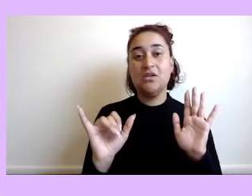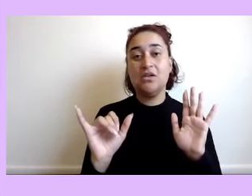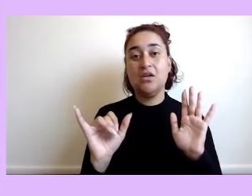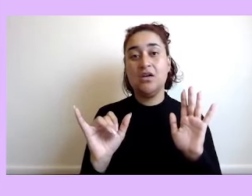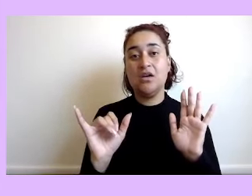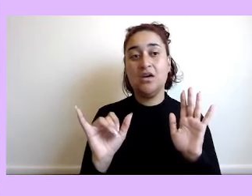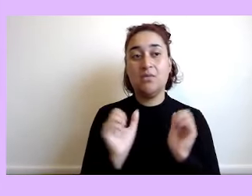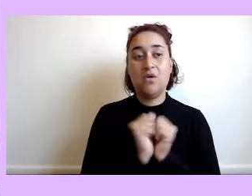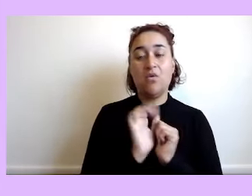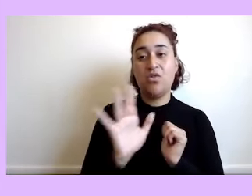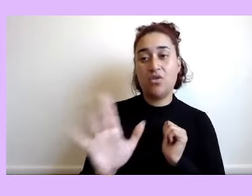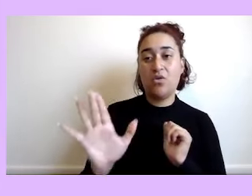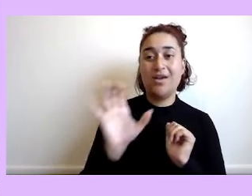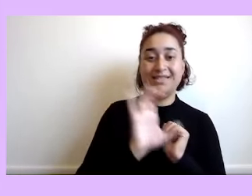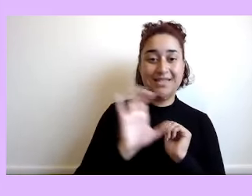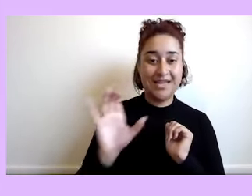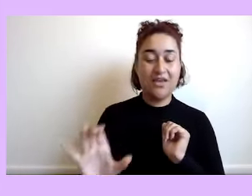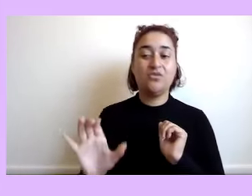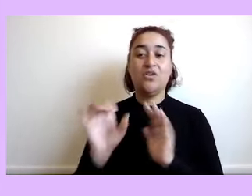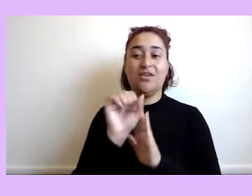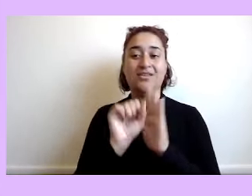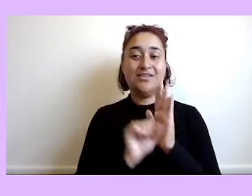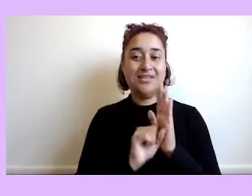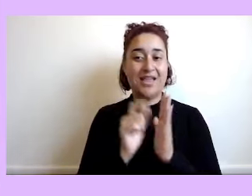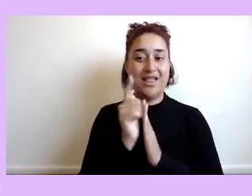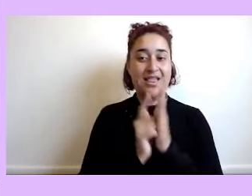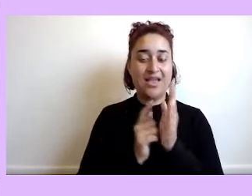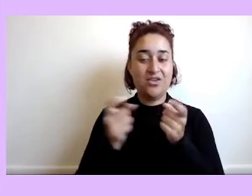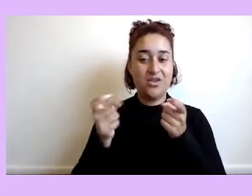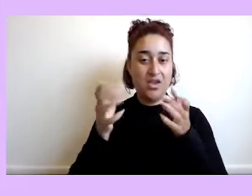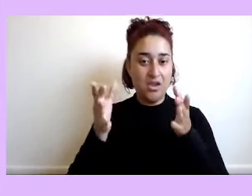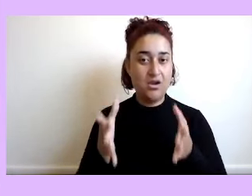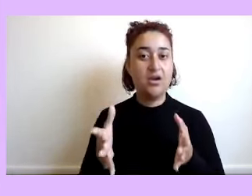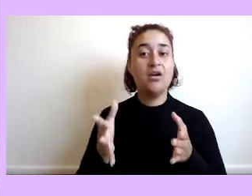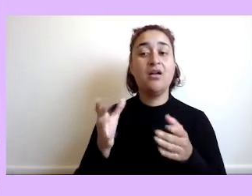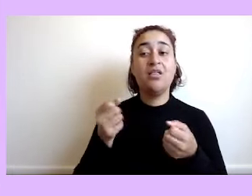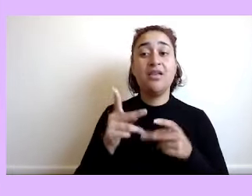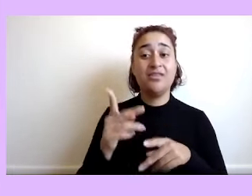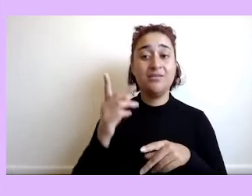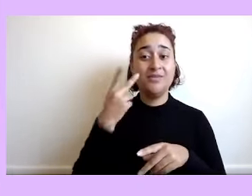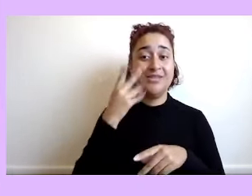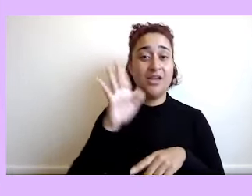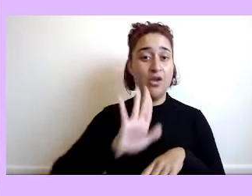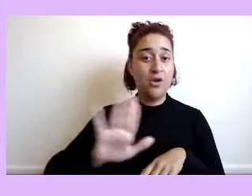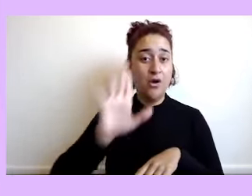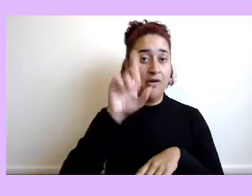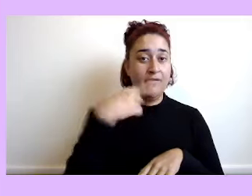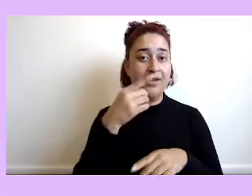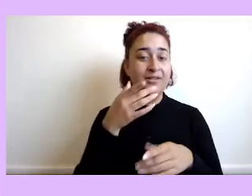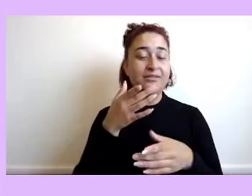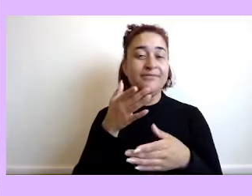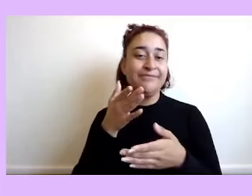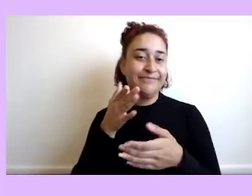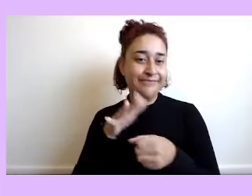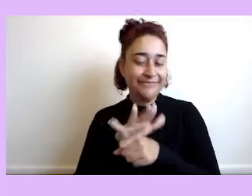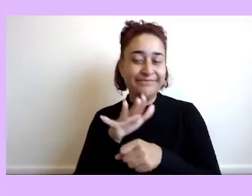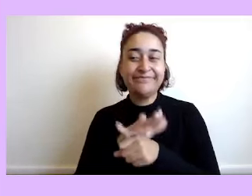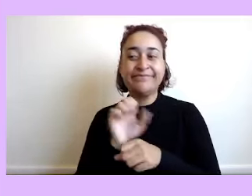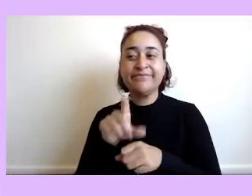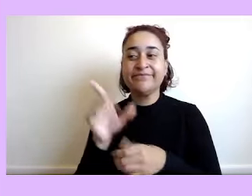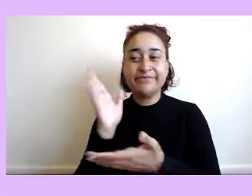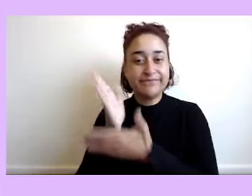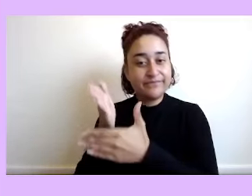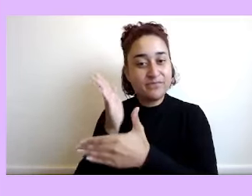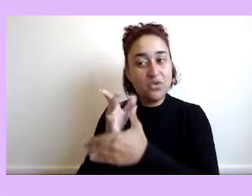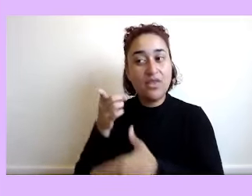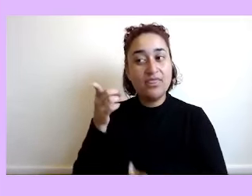city councilor and your state legislation, let them see your face enough to which you are annoying them, and then they